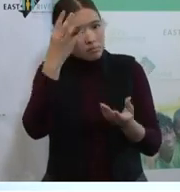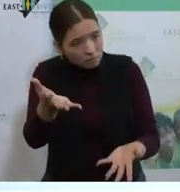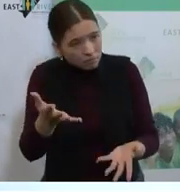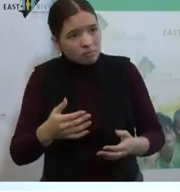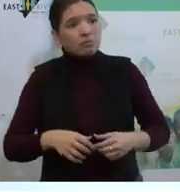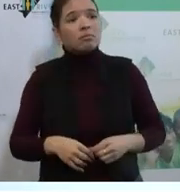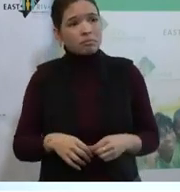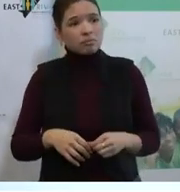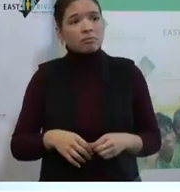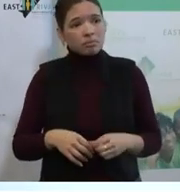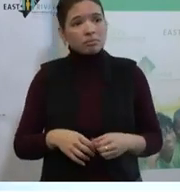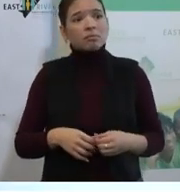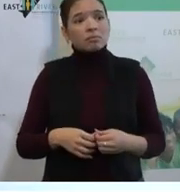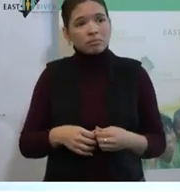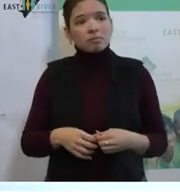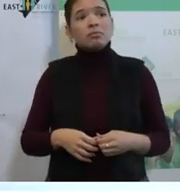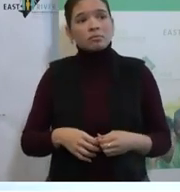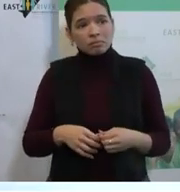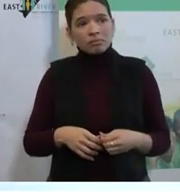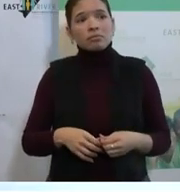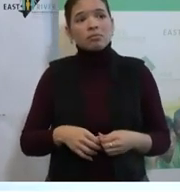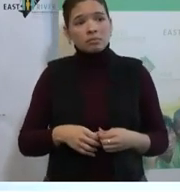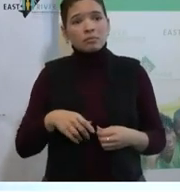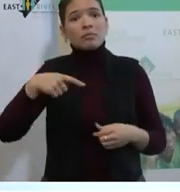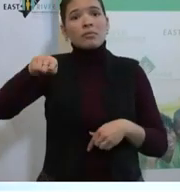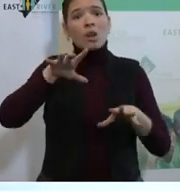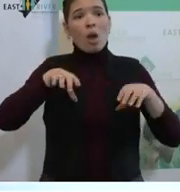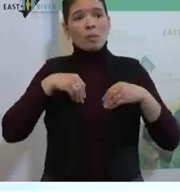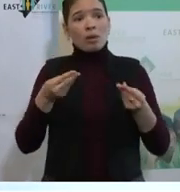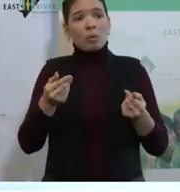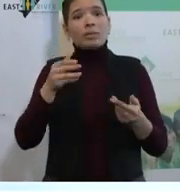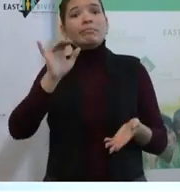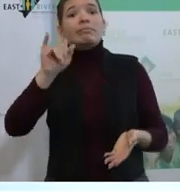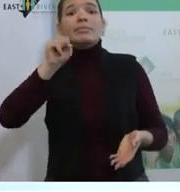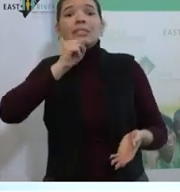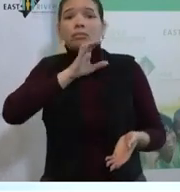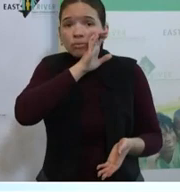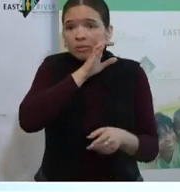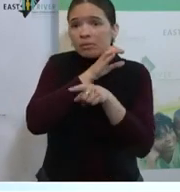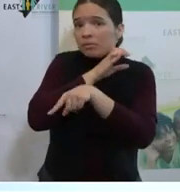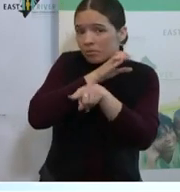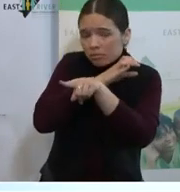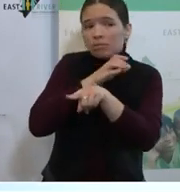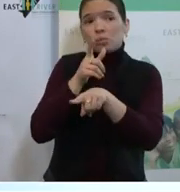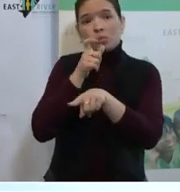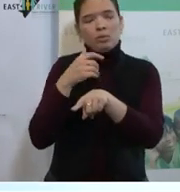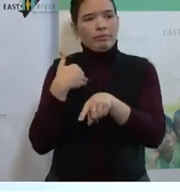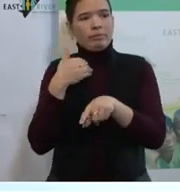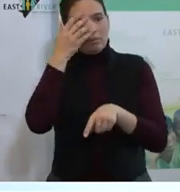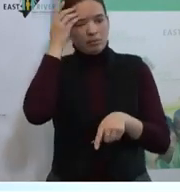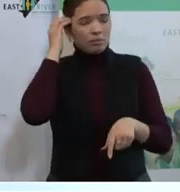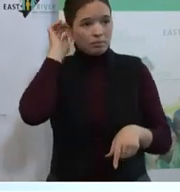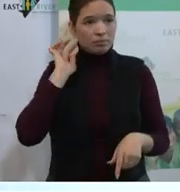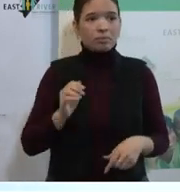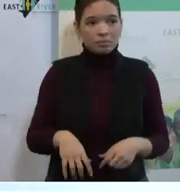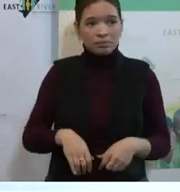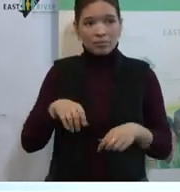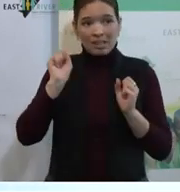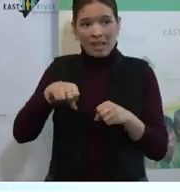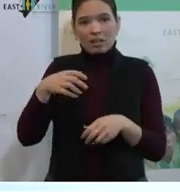owners to make sure that you are getting the benefits of your senior property tax